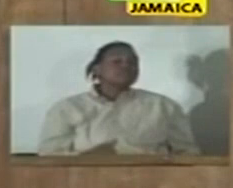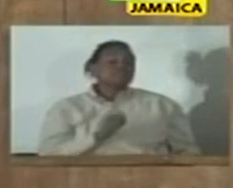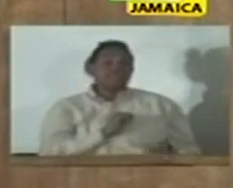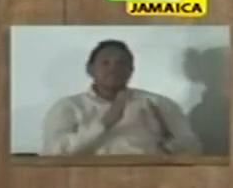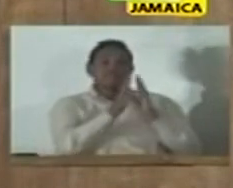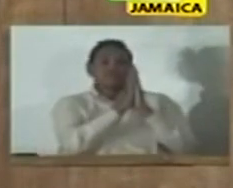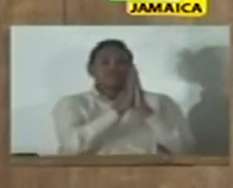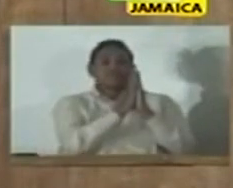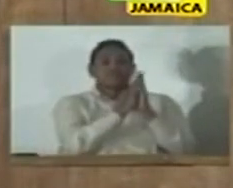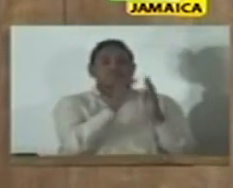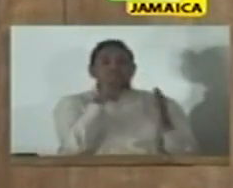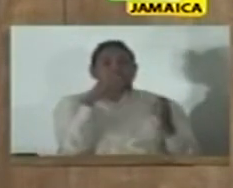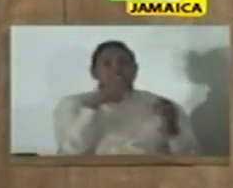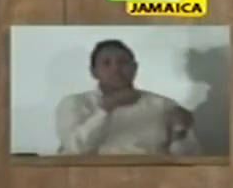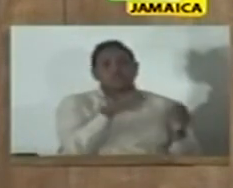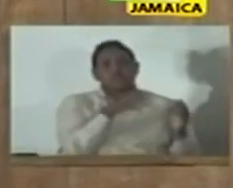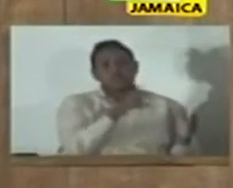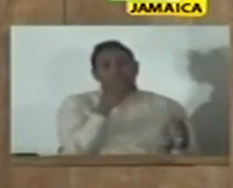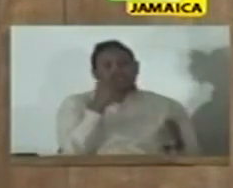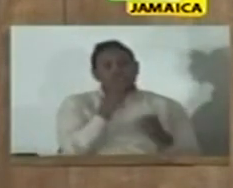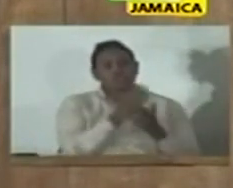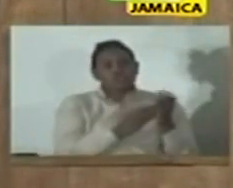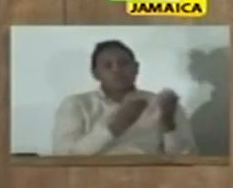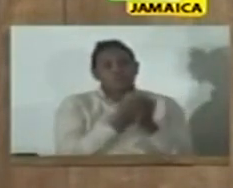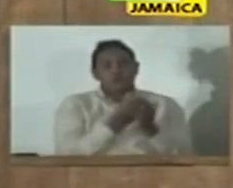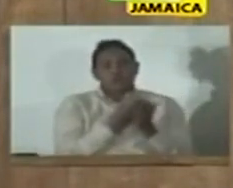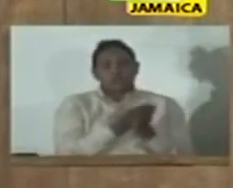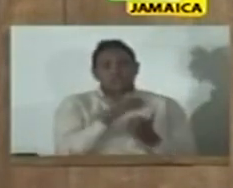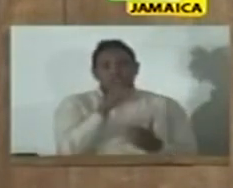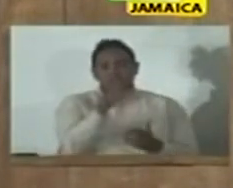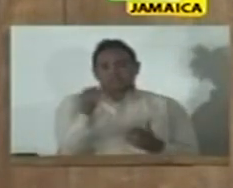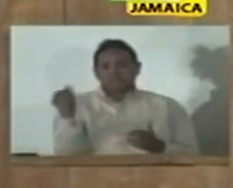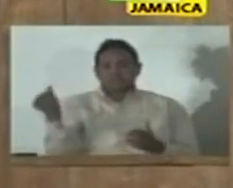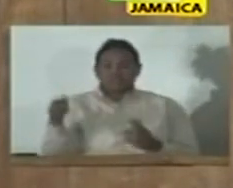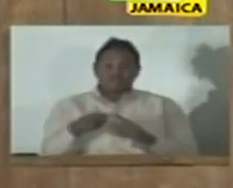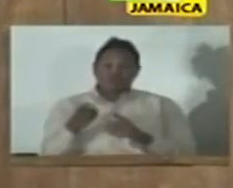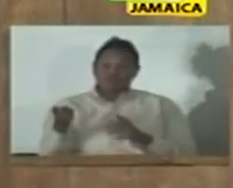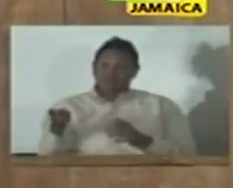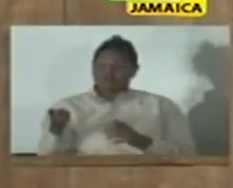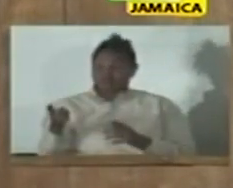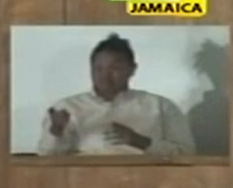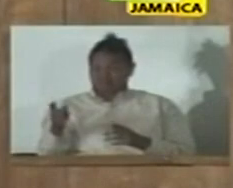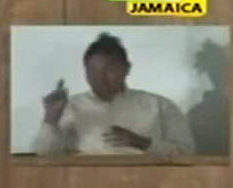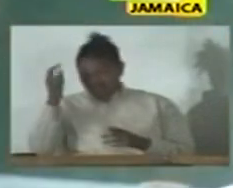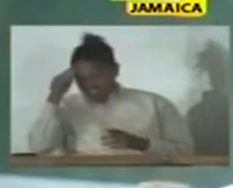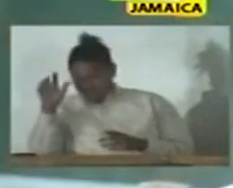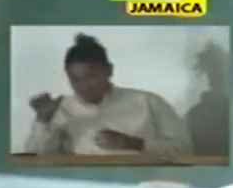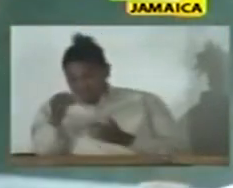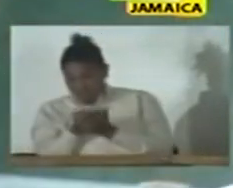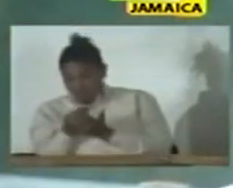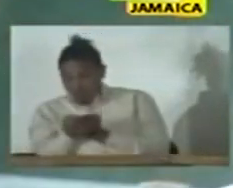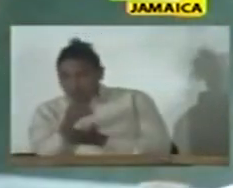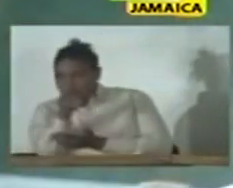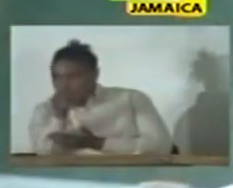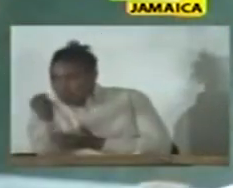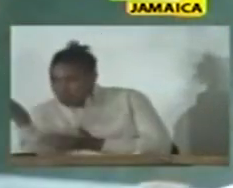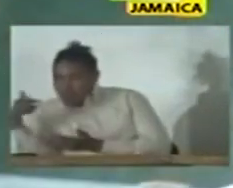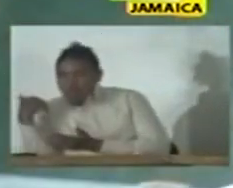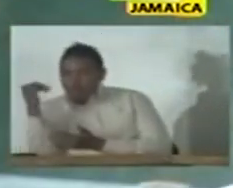spent in the way I see some of the money from the consolidated fund in which this is going to